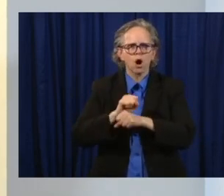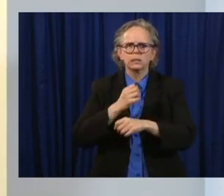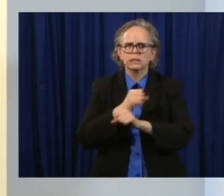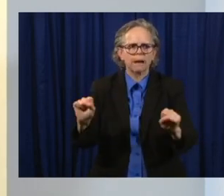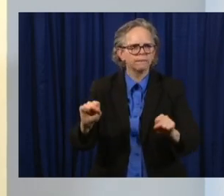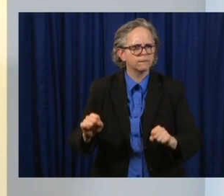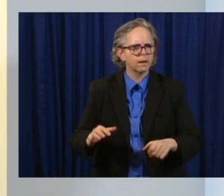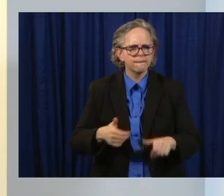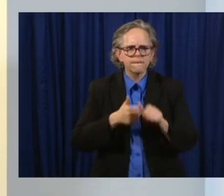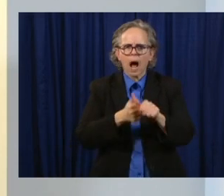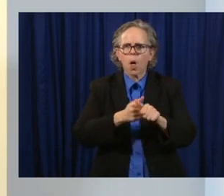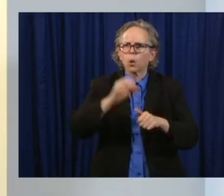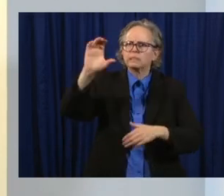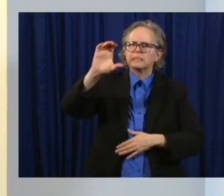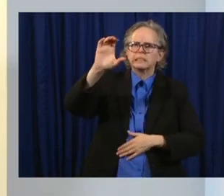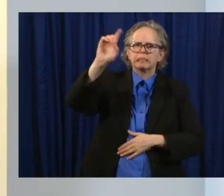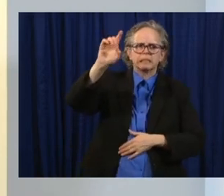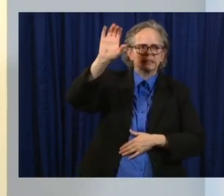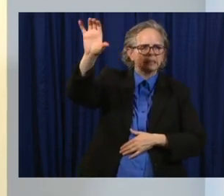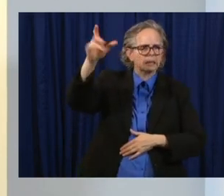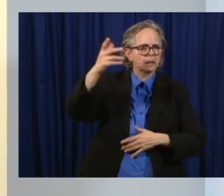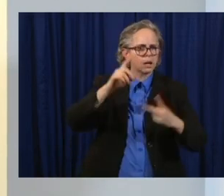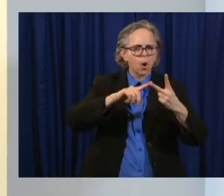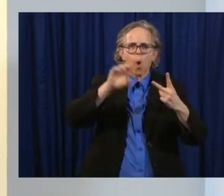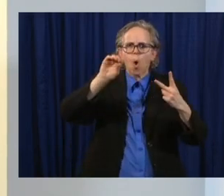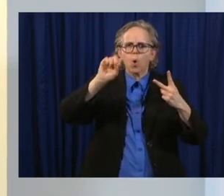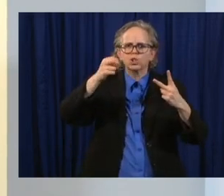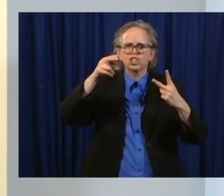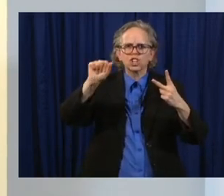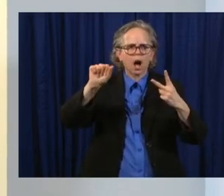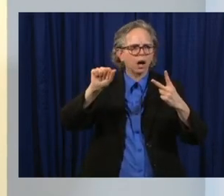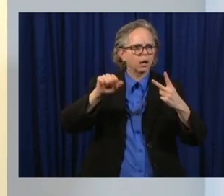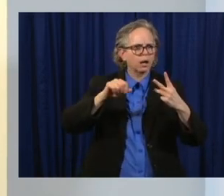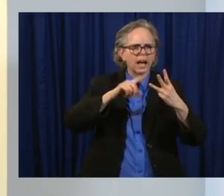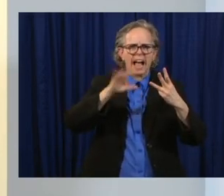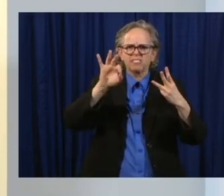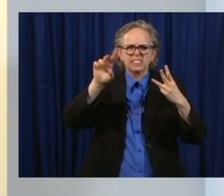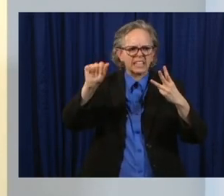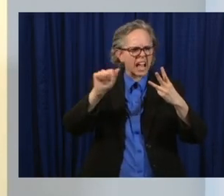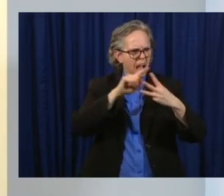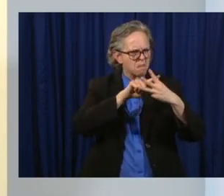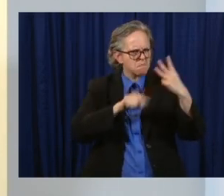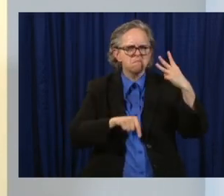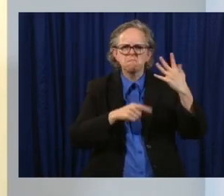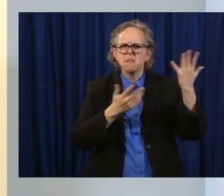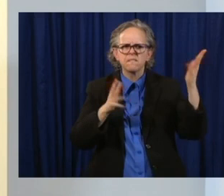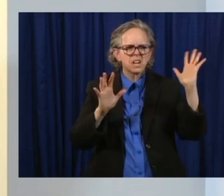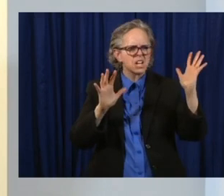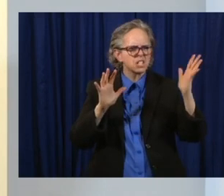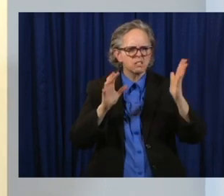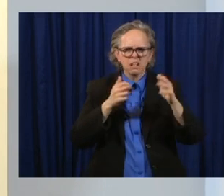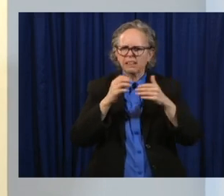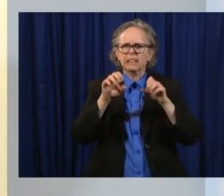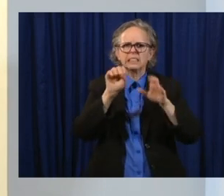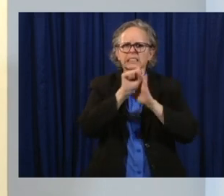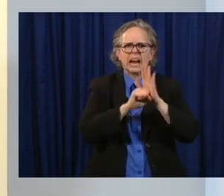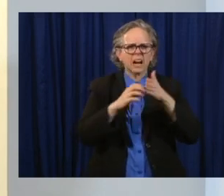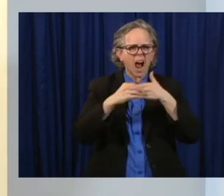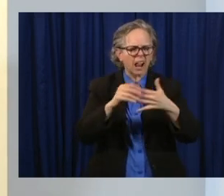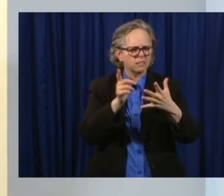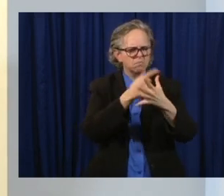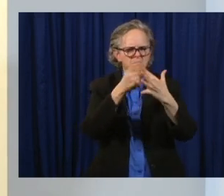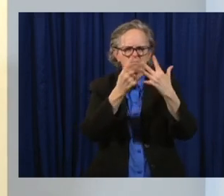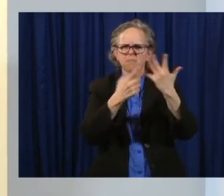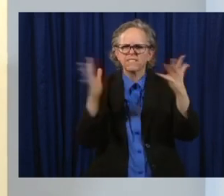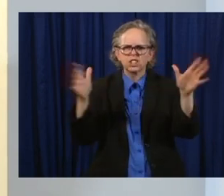it follows OSHA guidelines, it follows FDA guidelines, and it follows the best